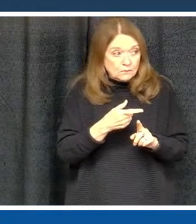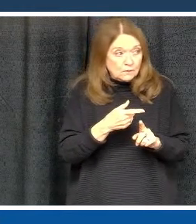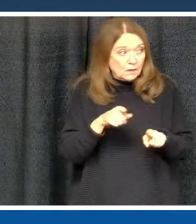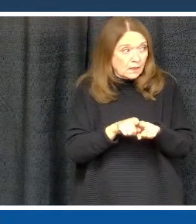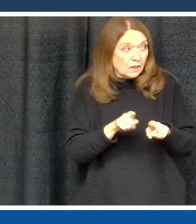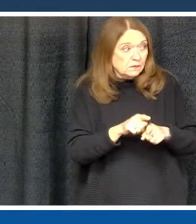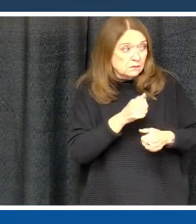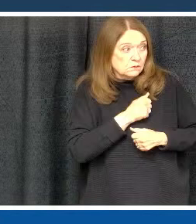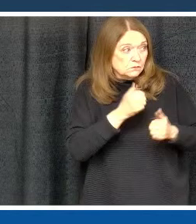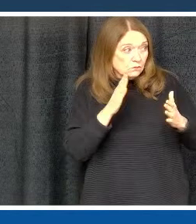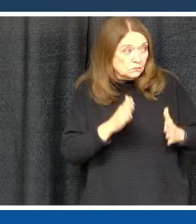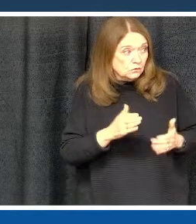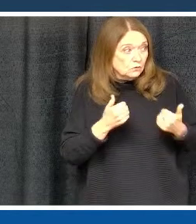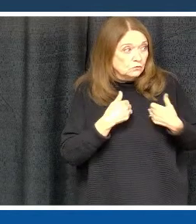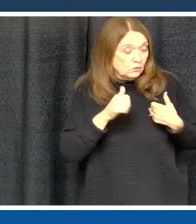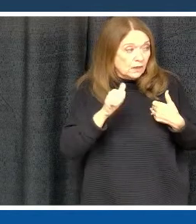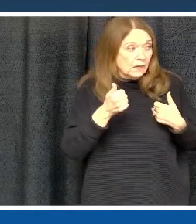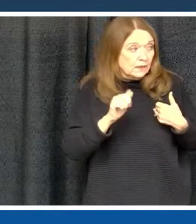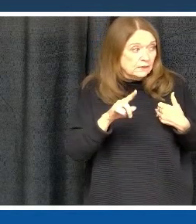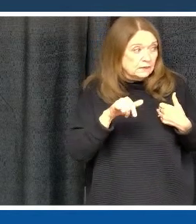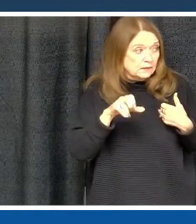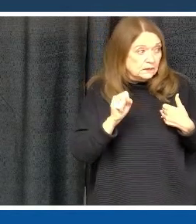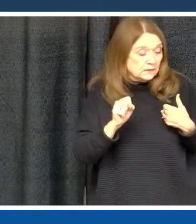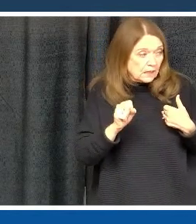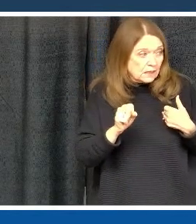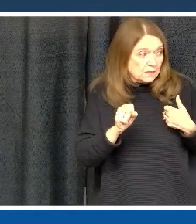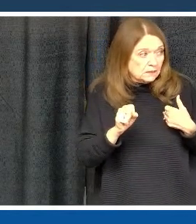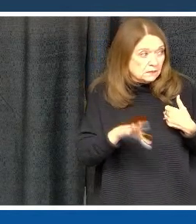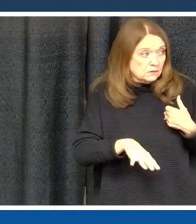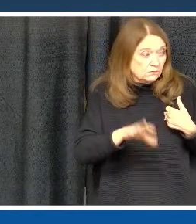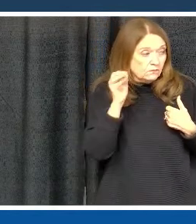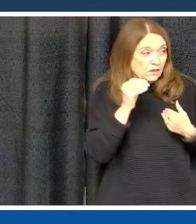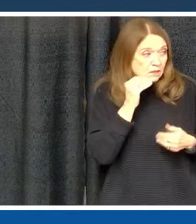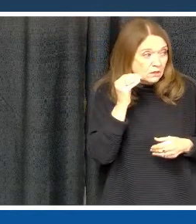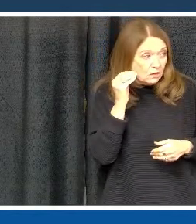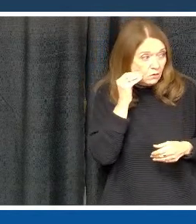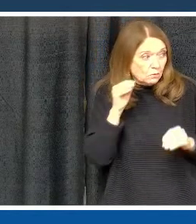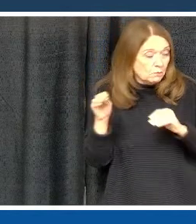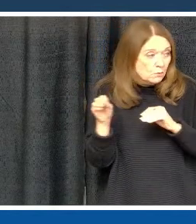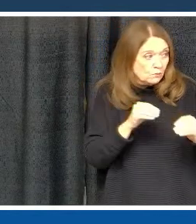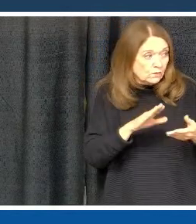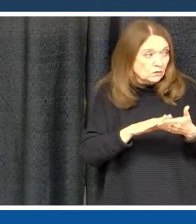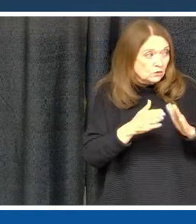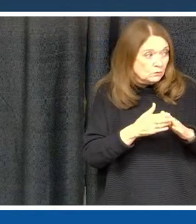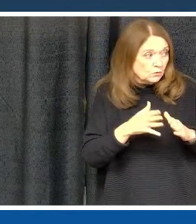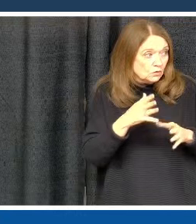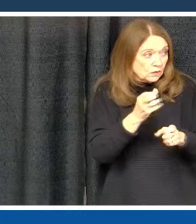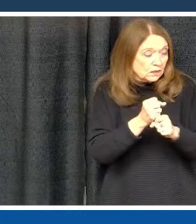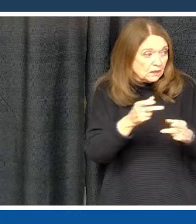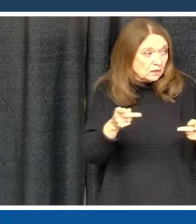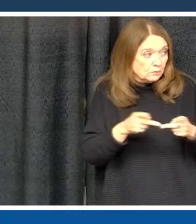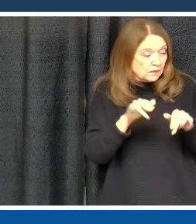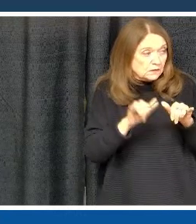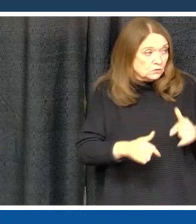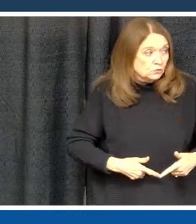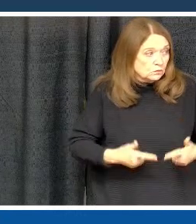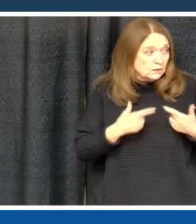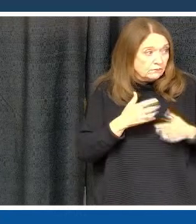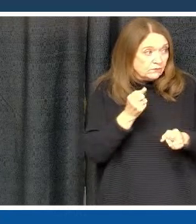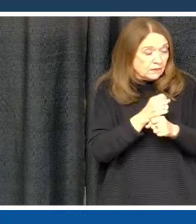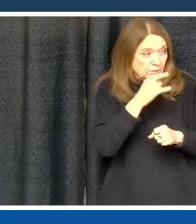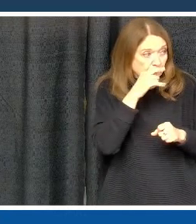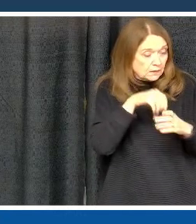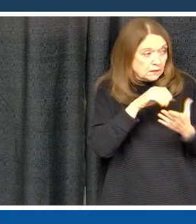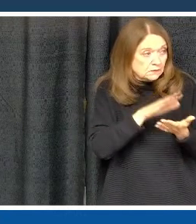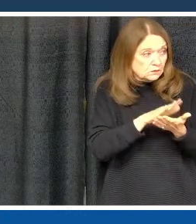soldier, I had 10 days to find a home, move into a community, get a place to stay, and get my kids in